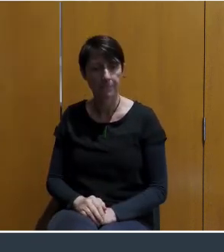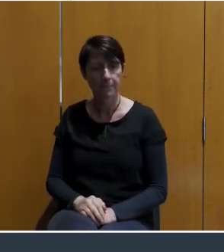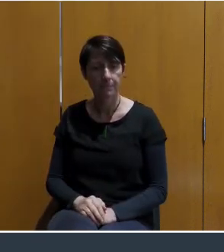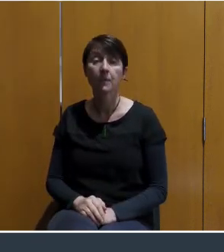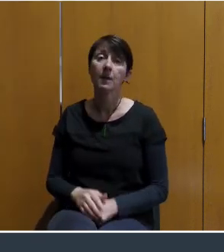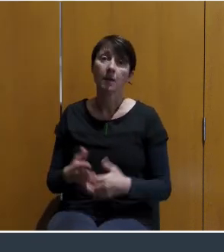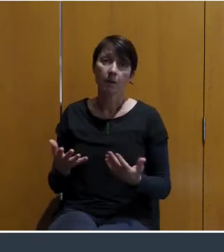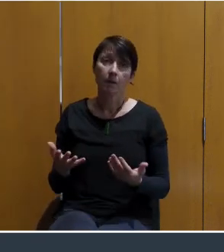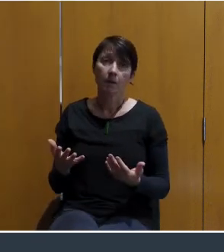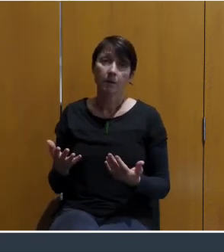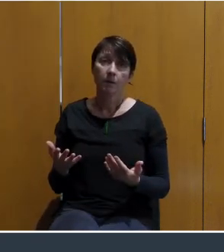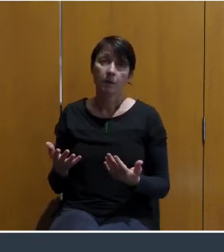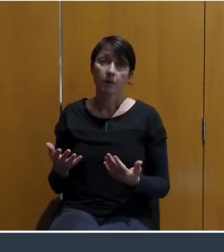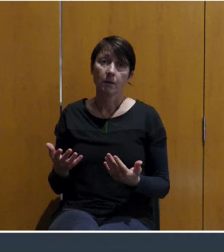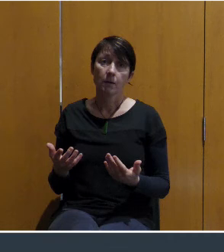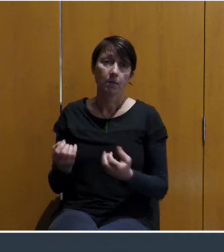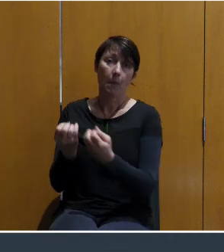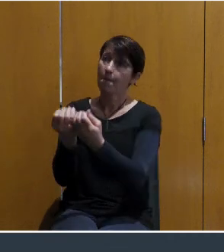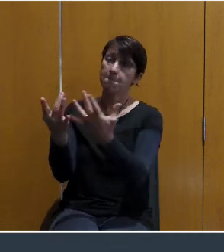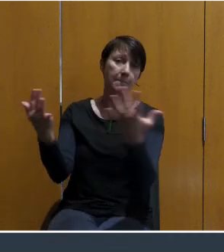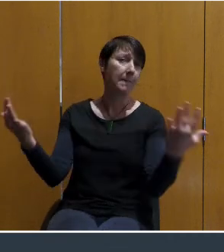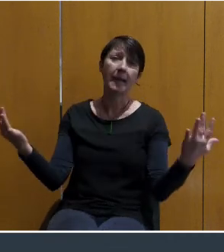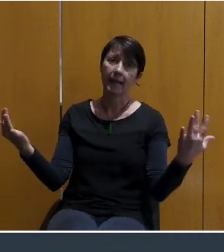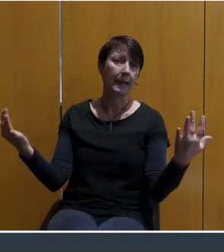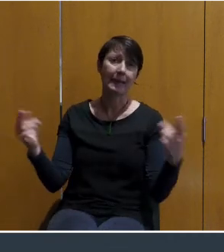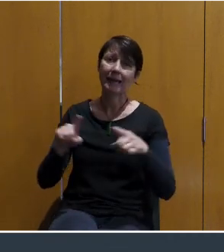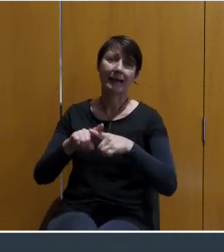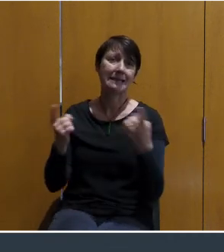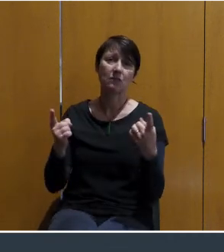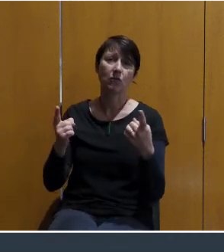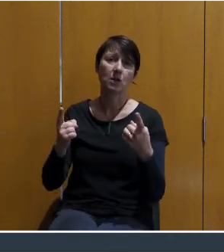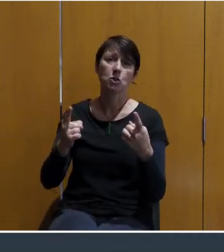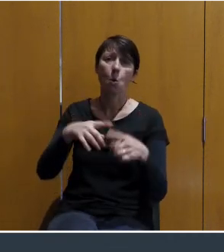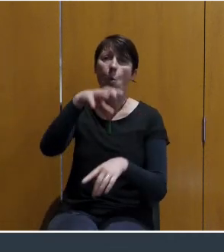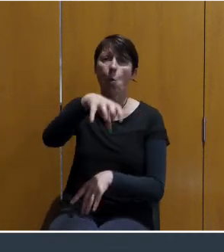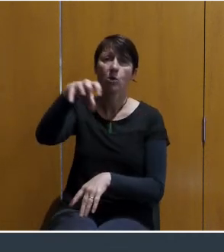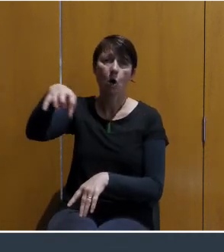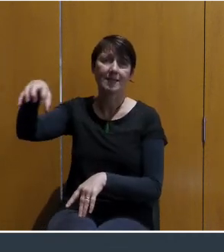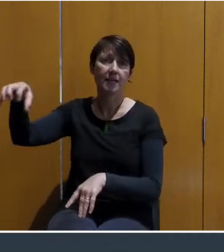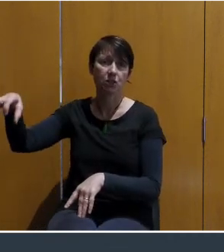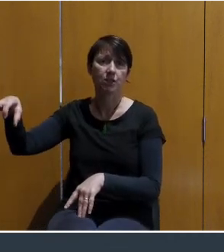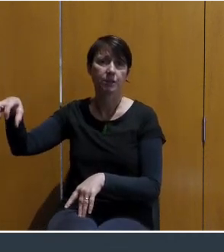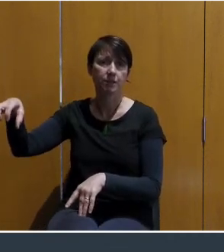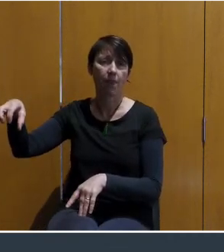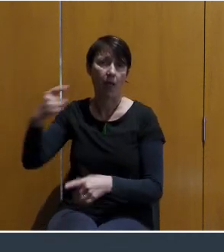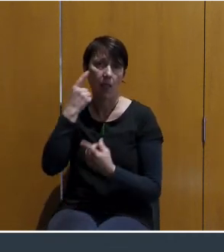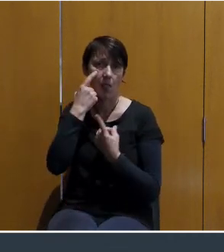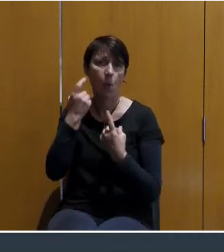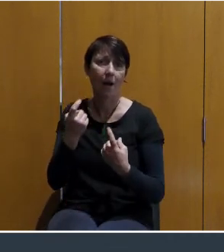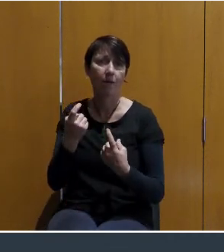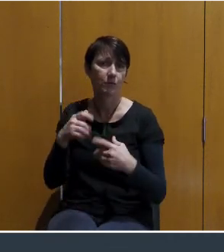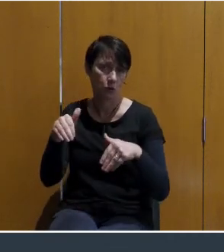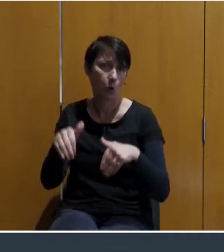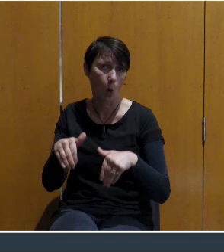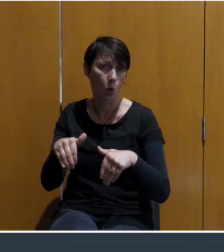Yeah, so very many rescues across SPCA look to place their animals in foster because we know that it reduces the